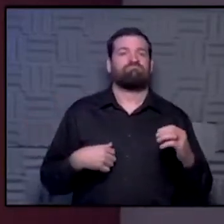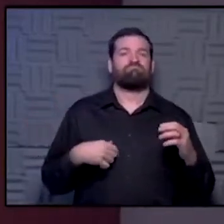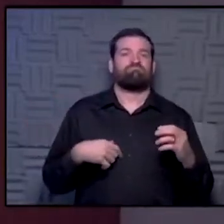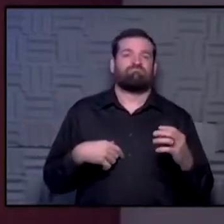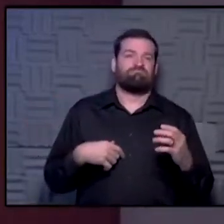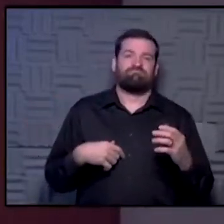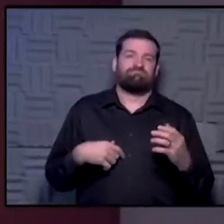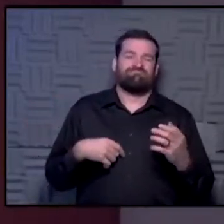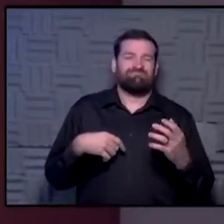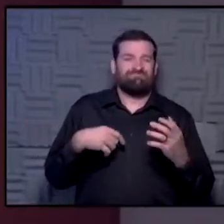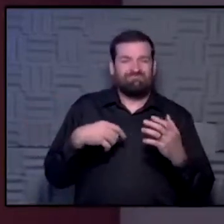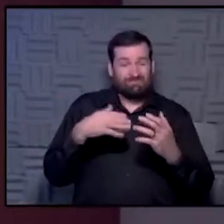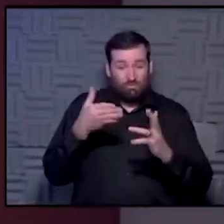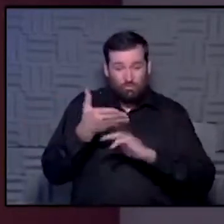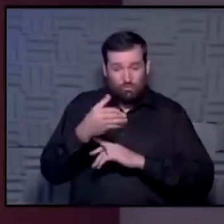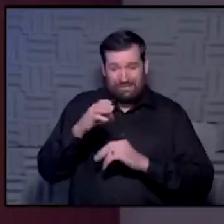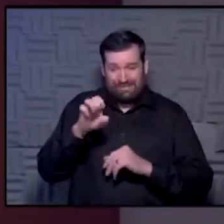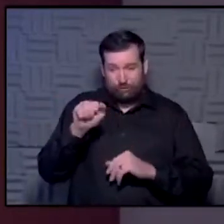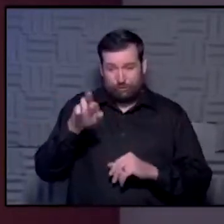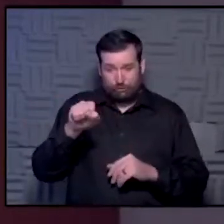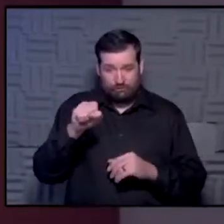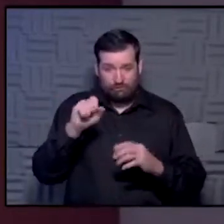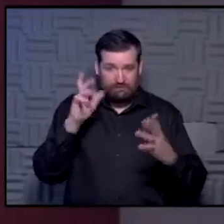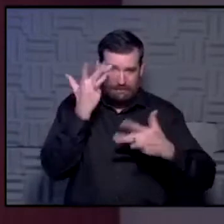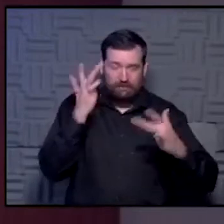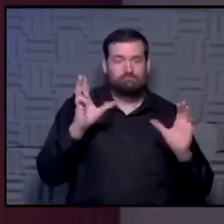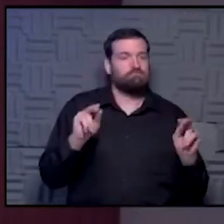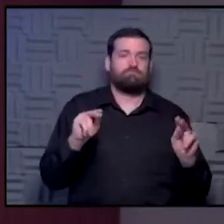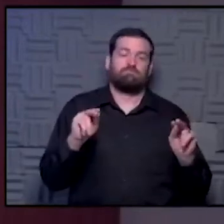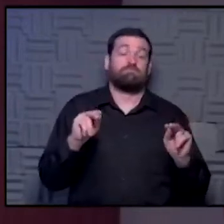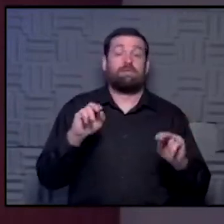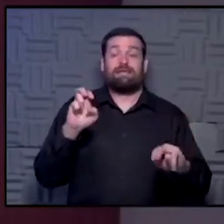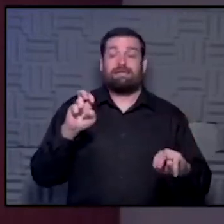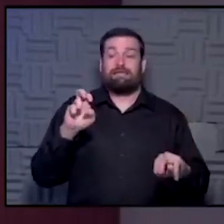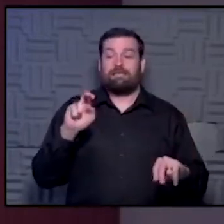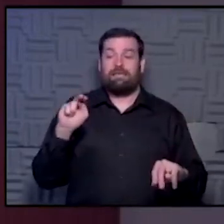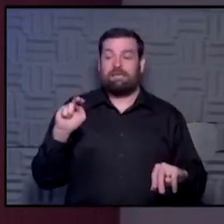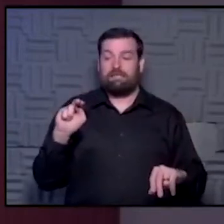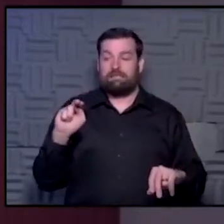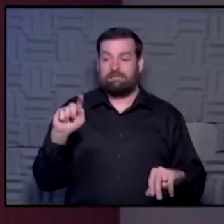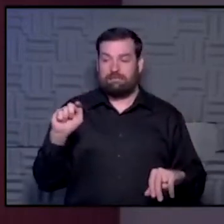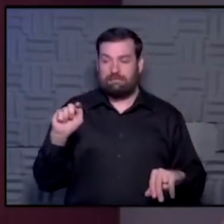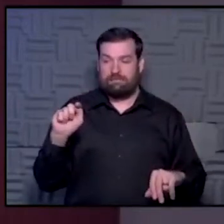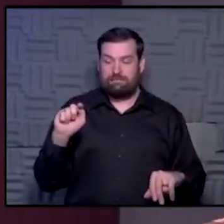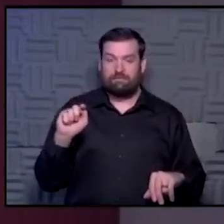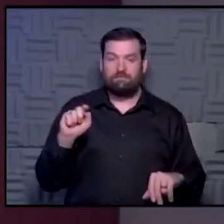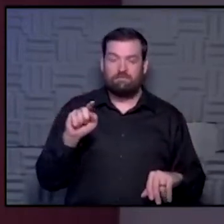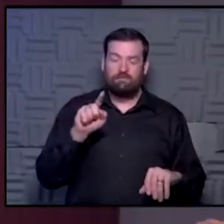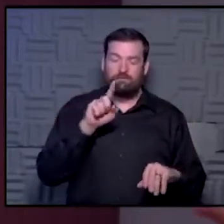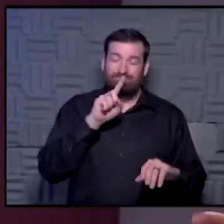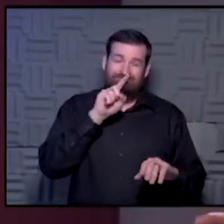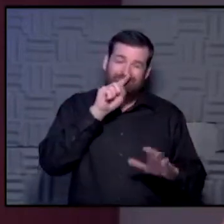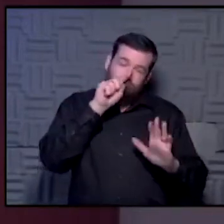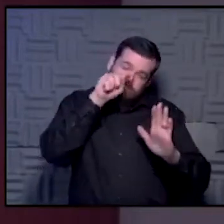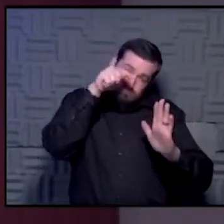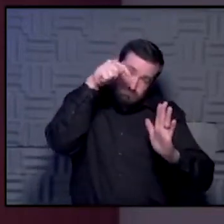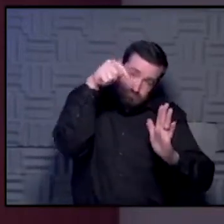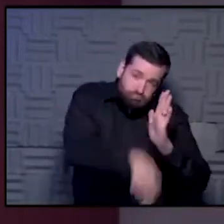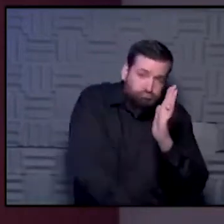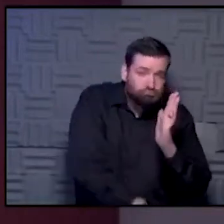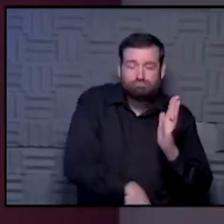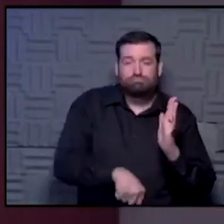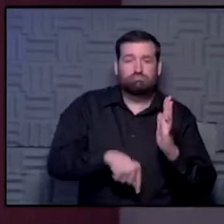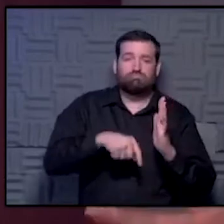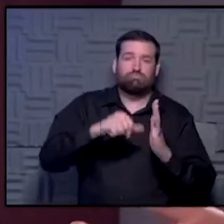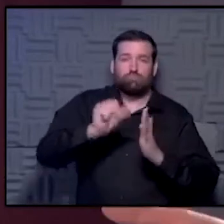transmission associated with ears. Now, I do know that within ENT, if they're doing very invasive procedures